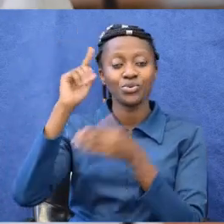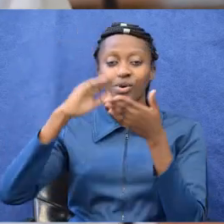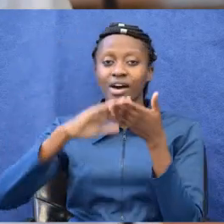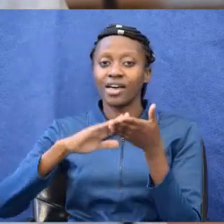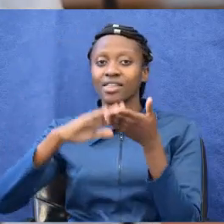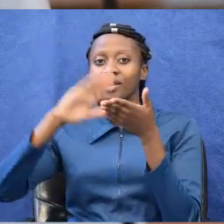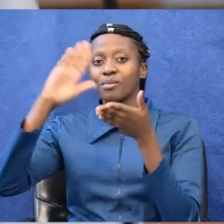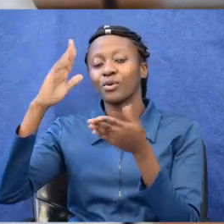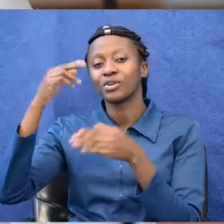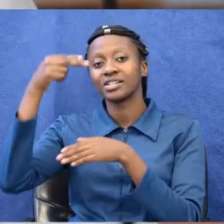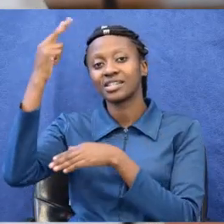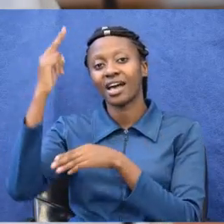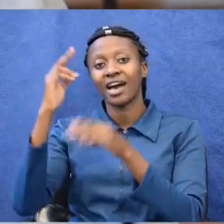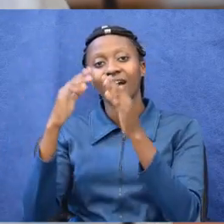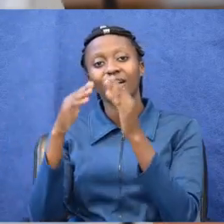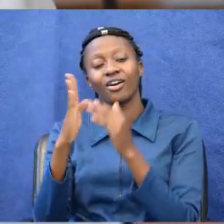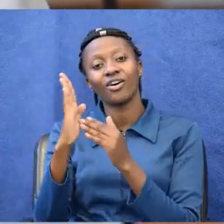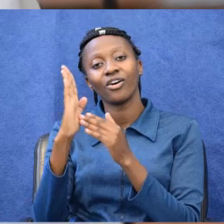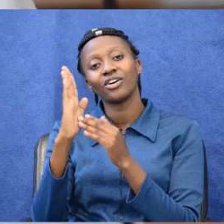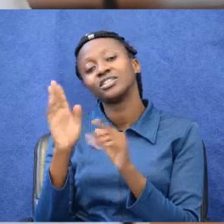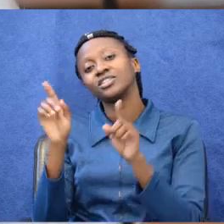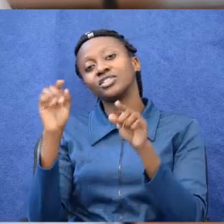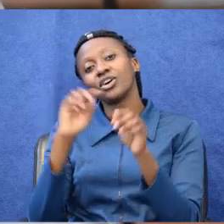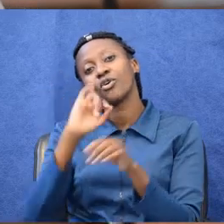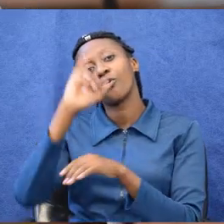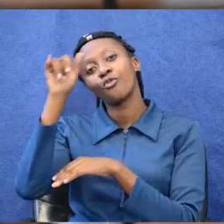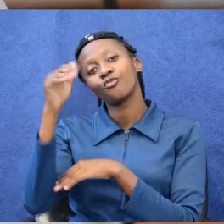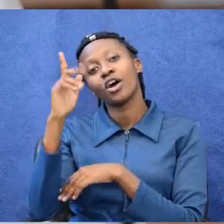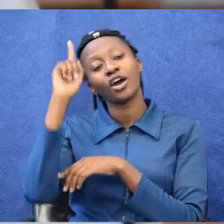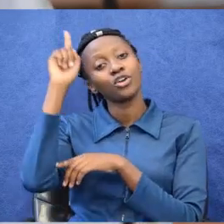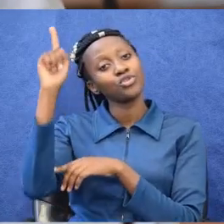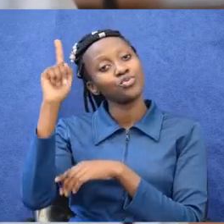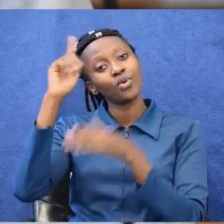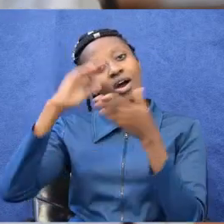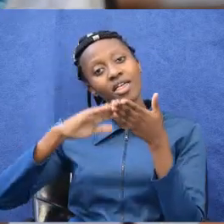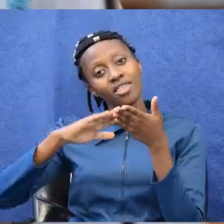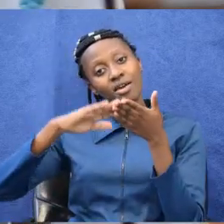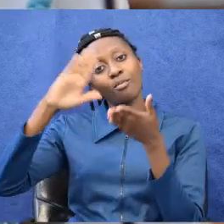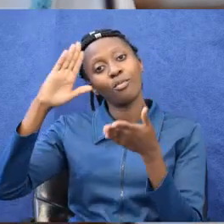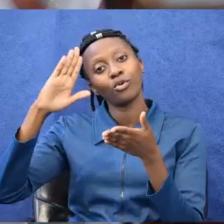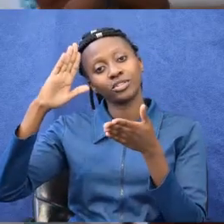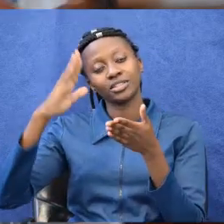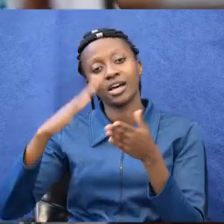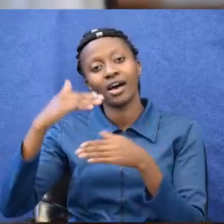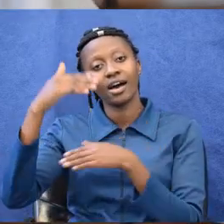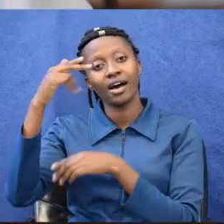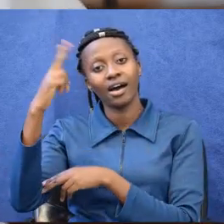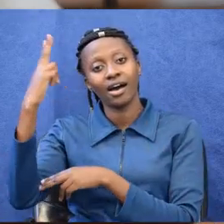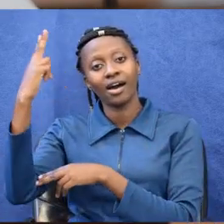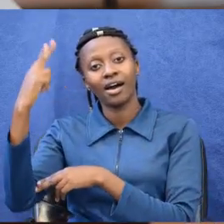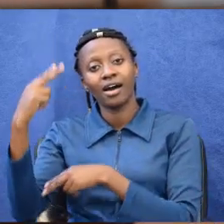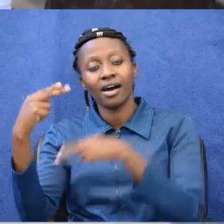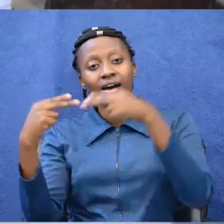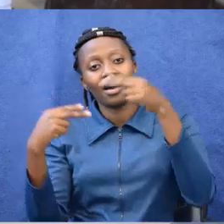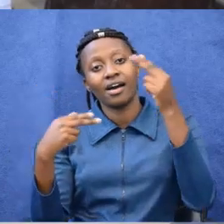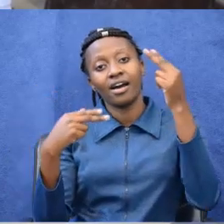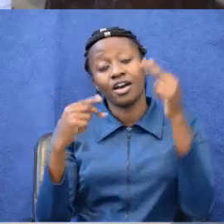high God. You are the most high God, Jehovah. You are the most